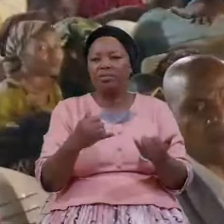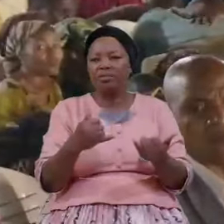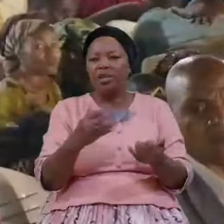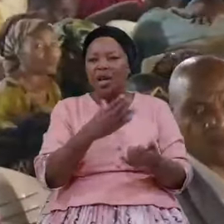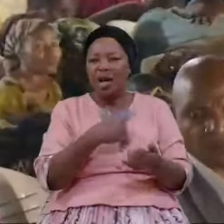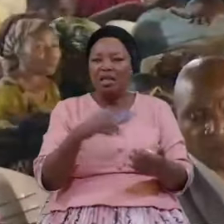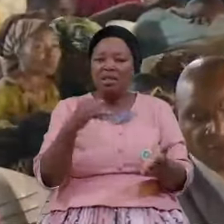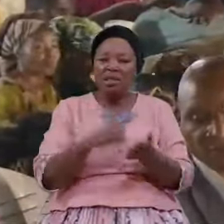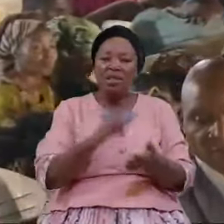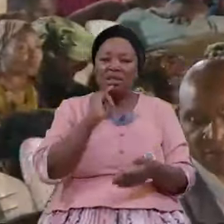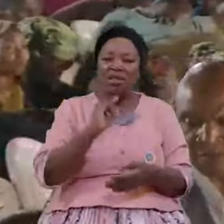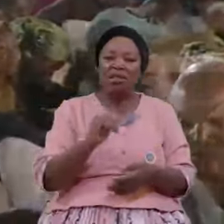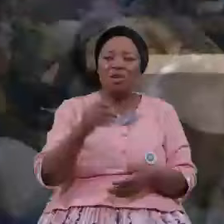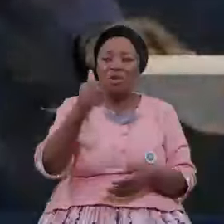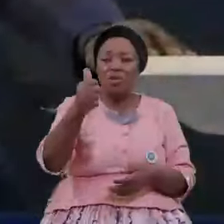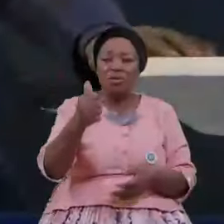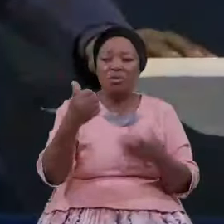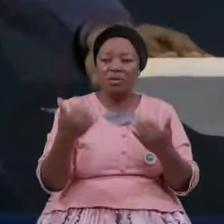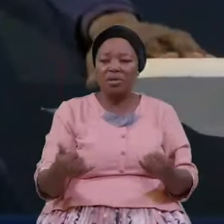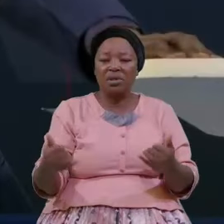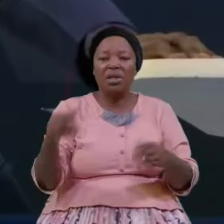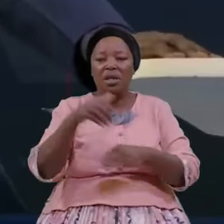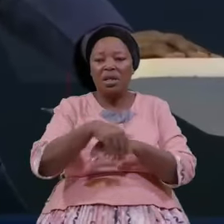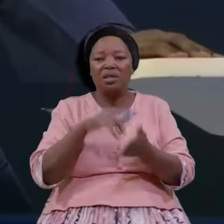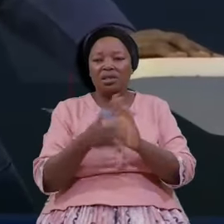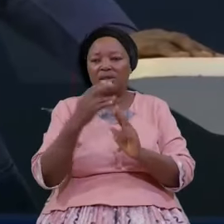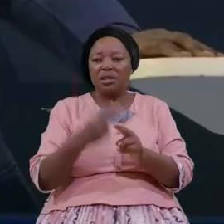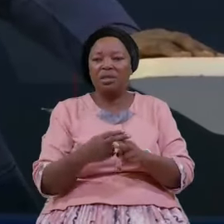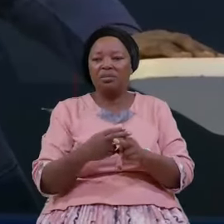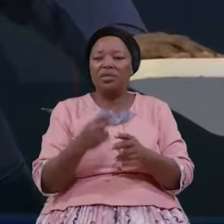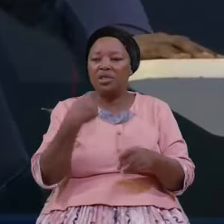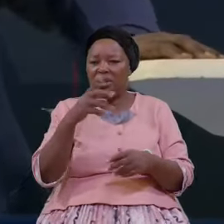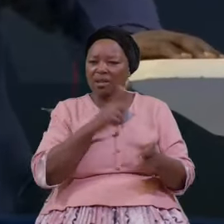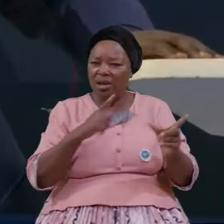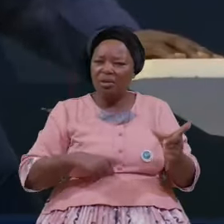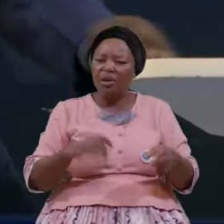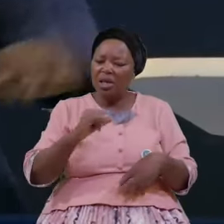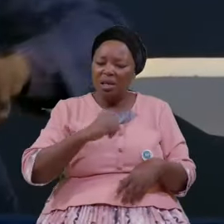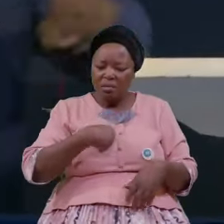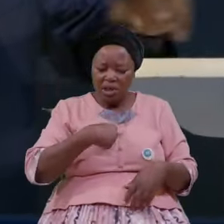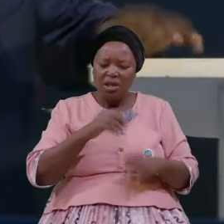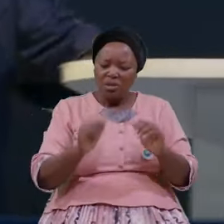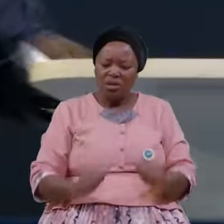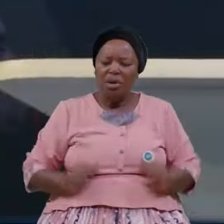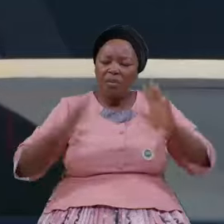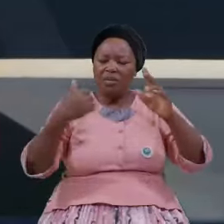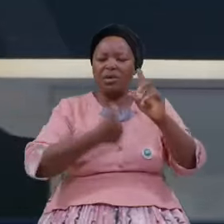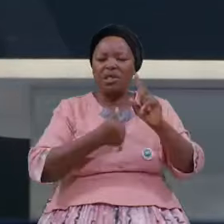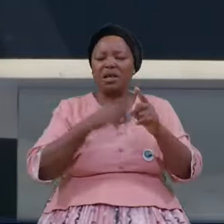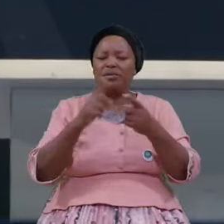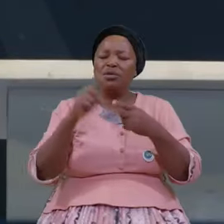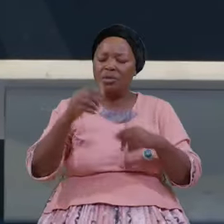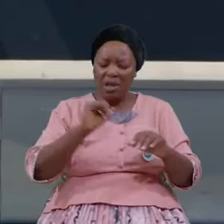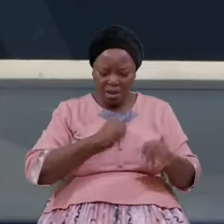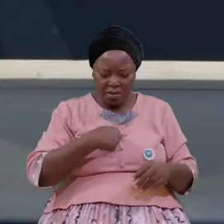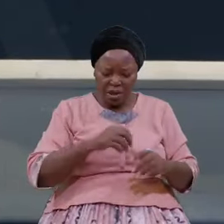tonight. Tell the Lord, I submit myself unto you. I surrender myself